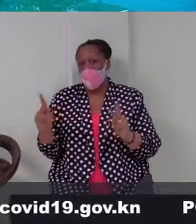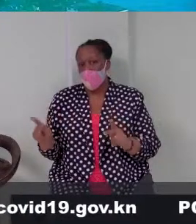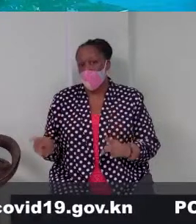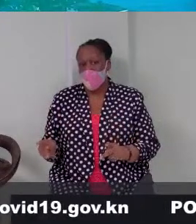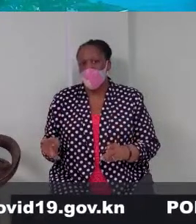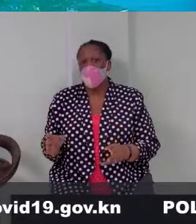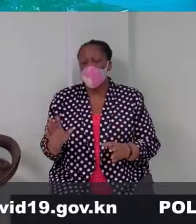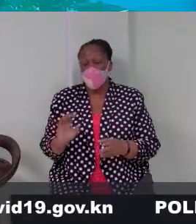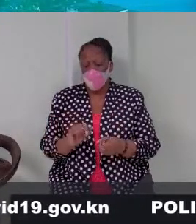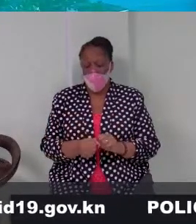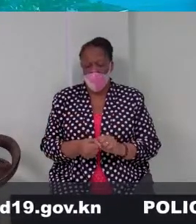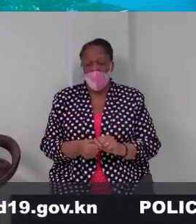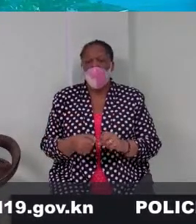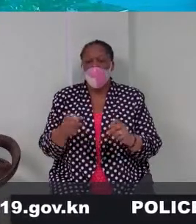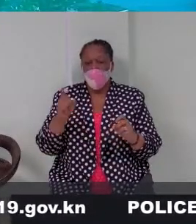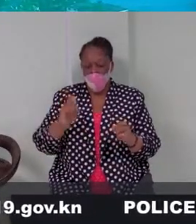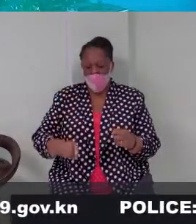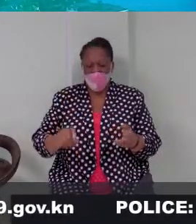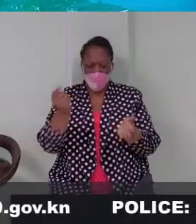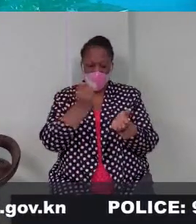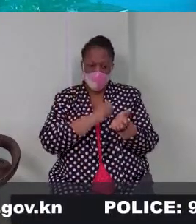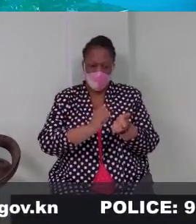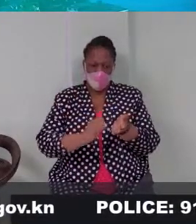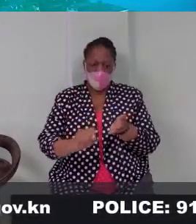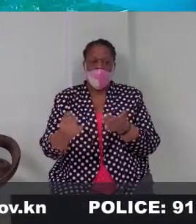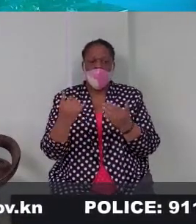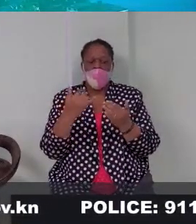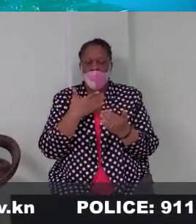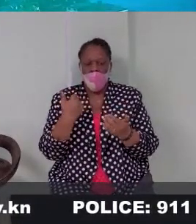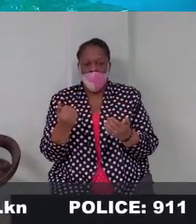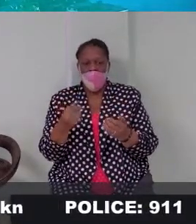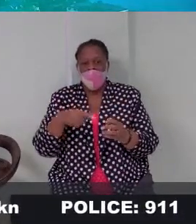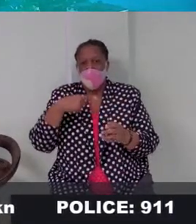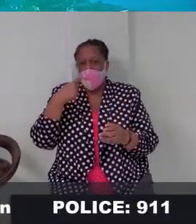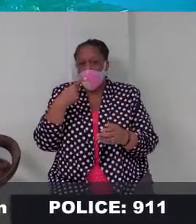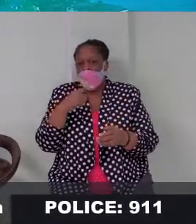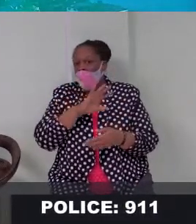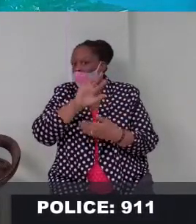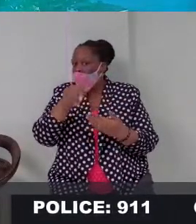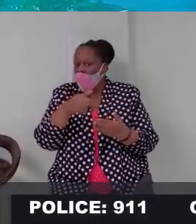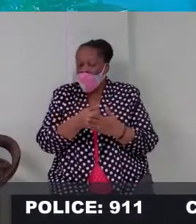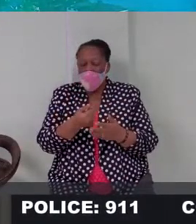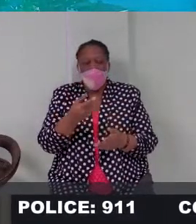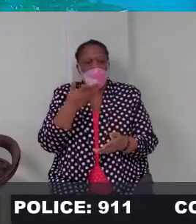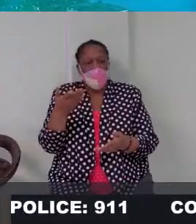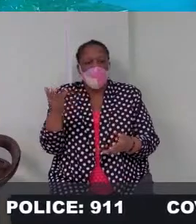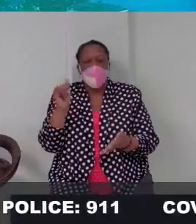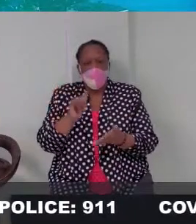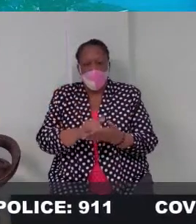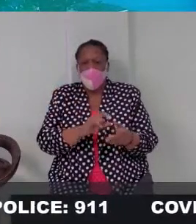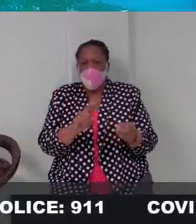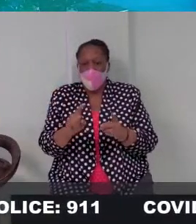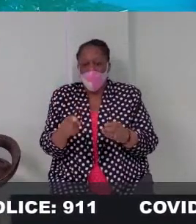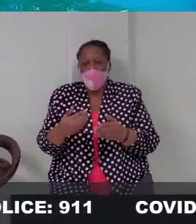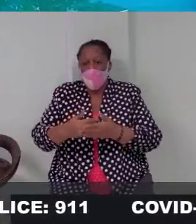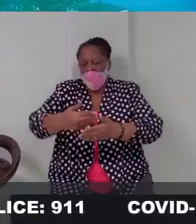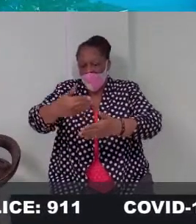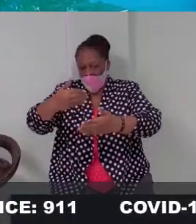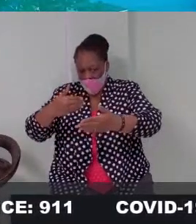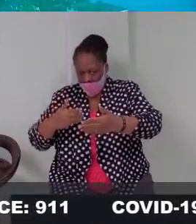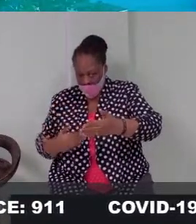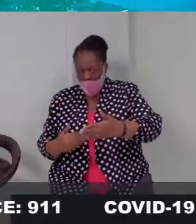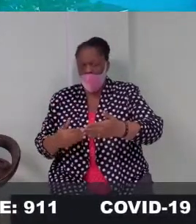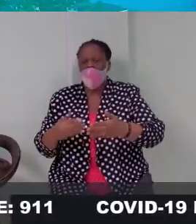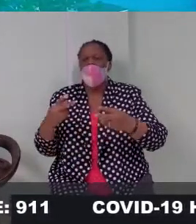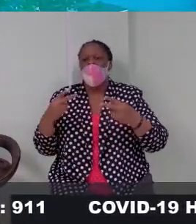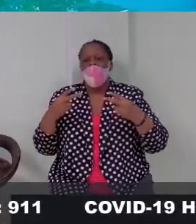Henry, Divisional Commander for District A and a member of the COVID-19 National Task